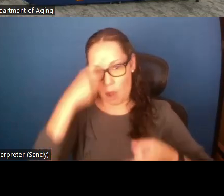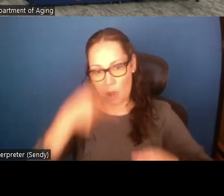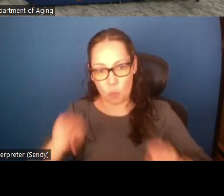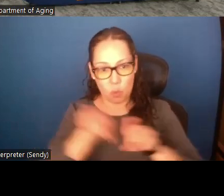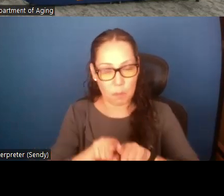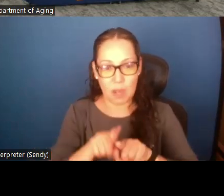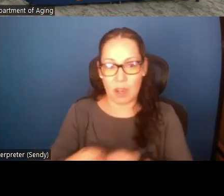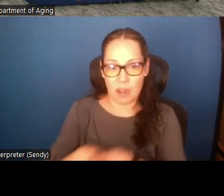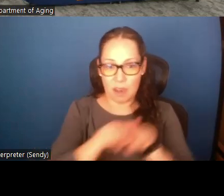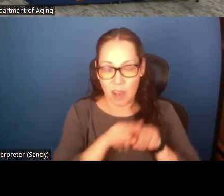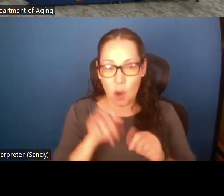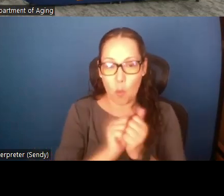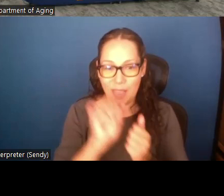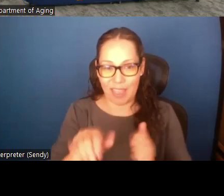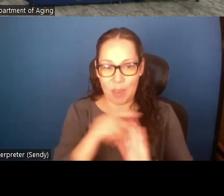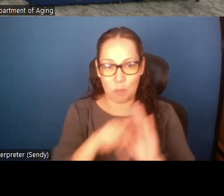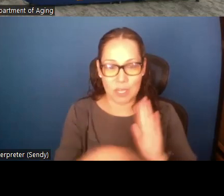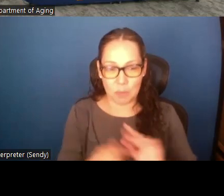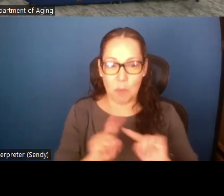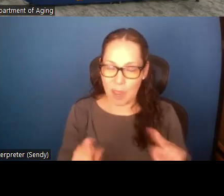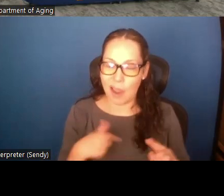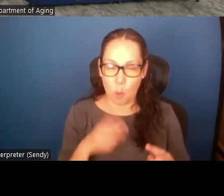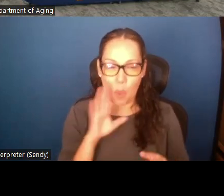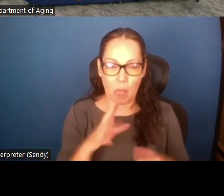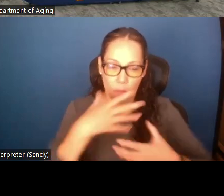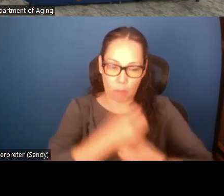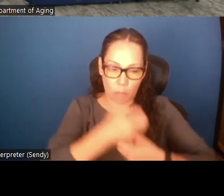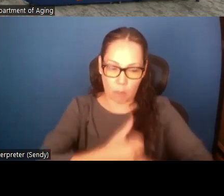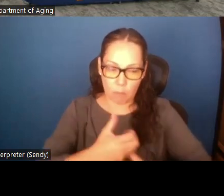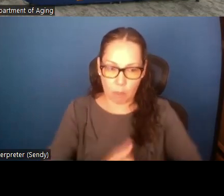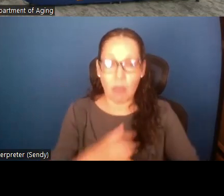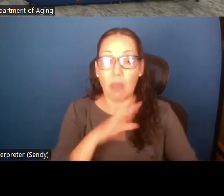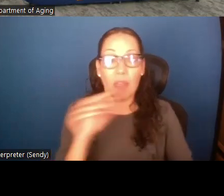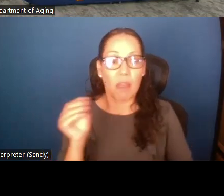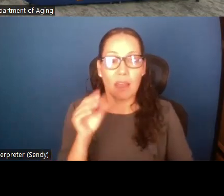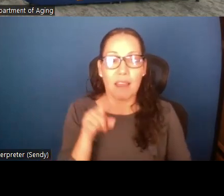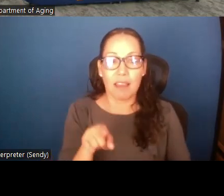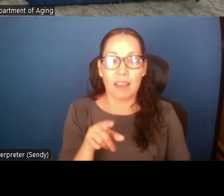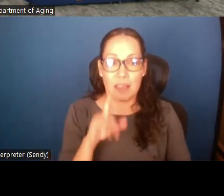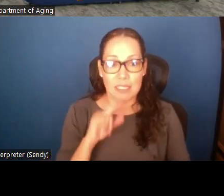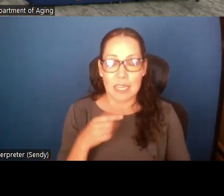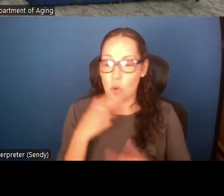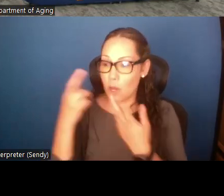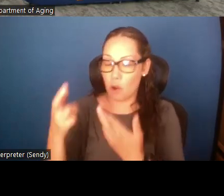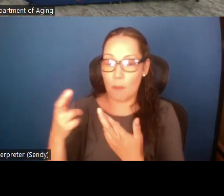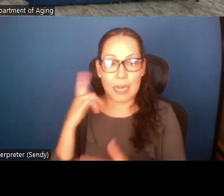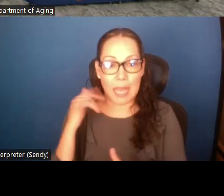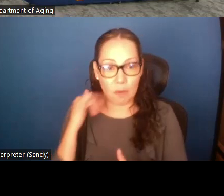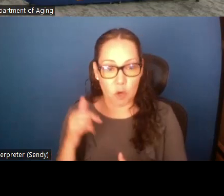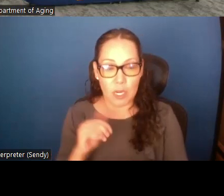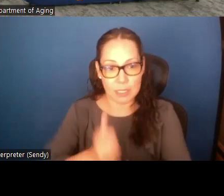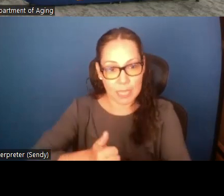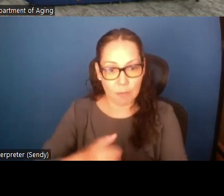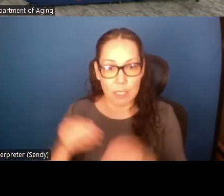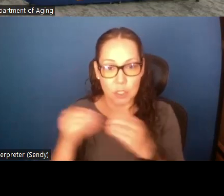principles. I'll paraphrase principle 2, which recommends that California establish a framework that